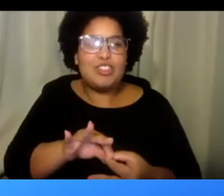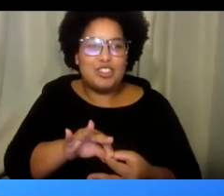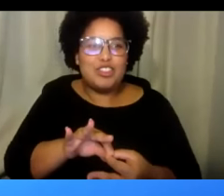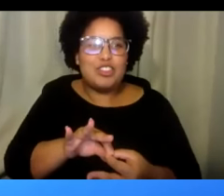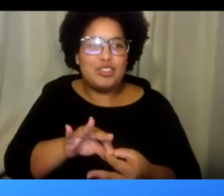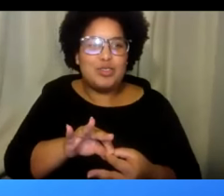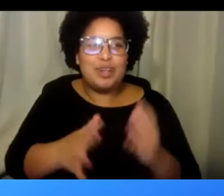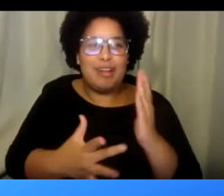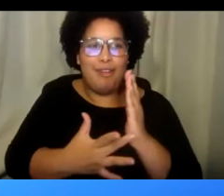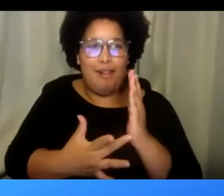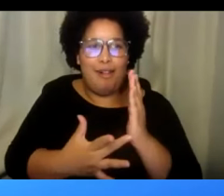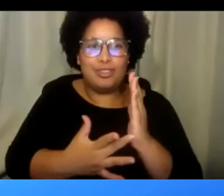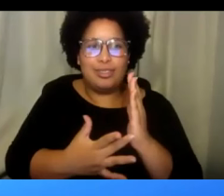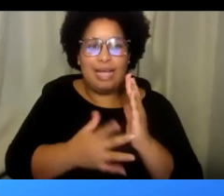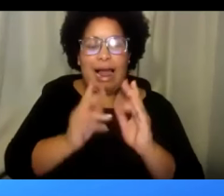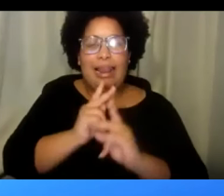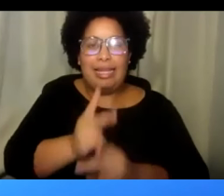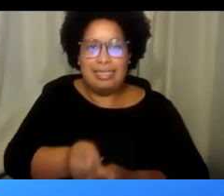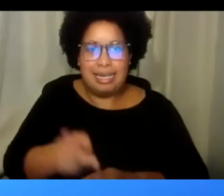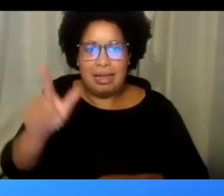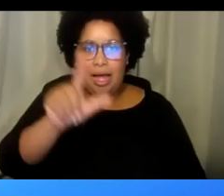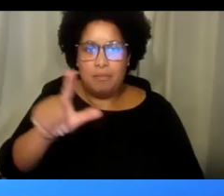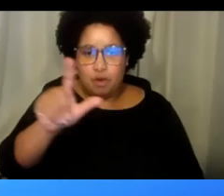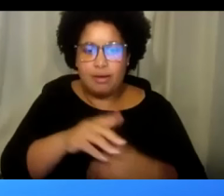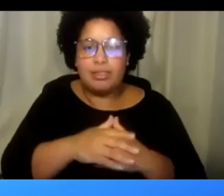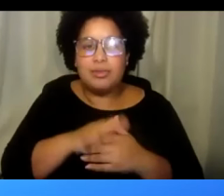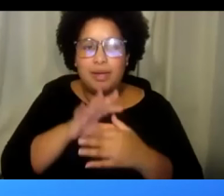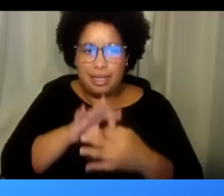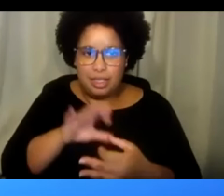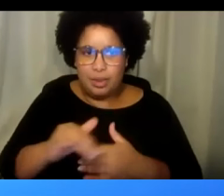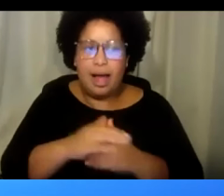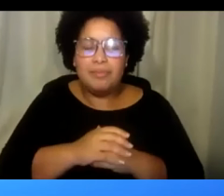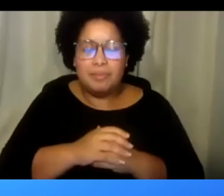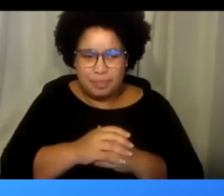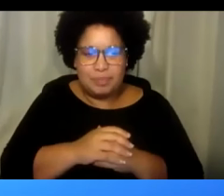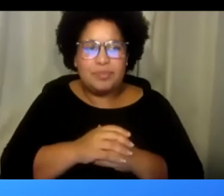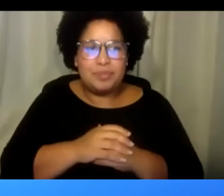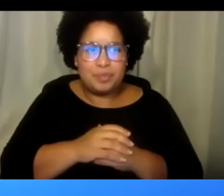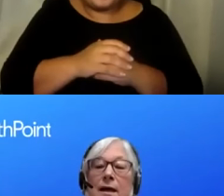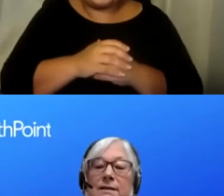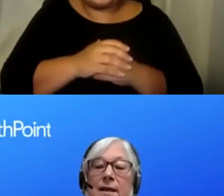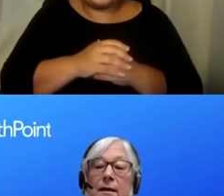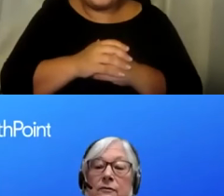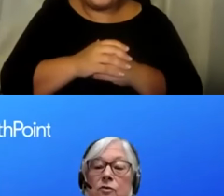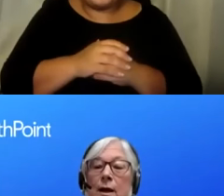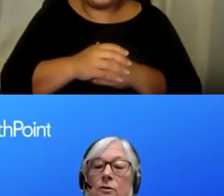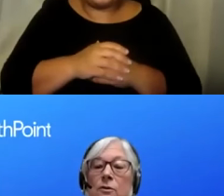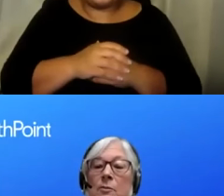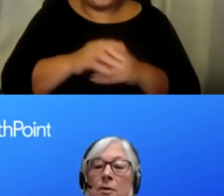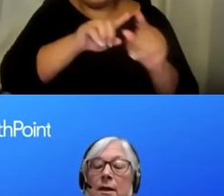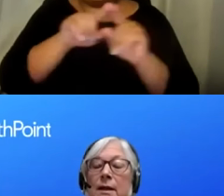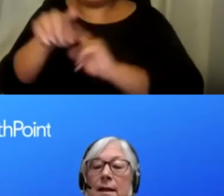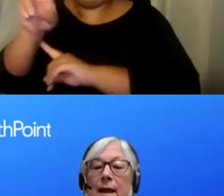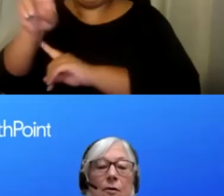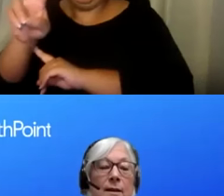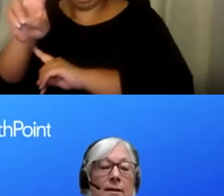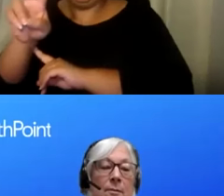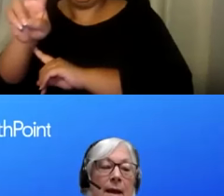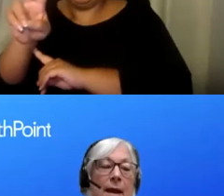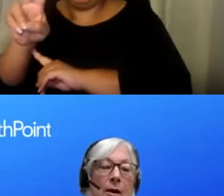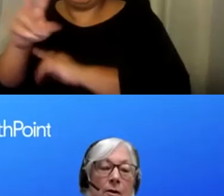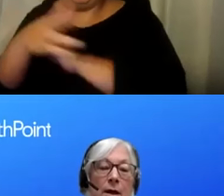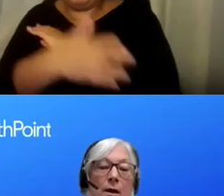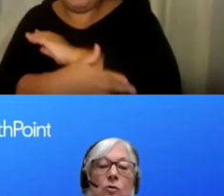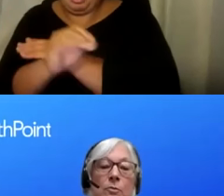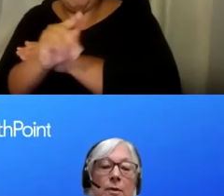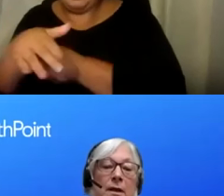today. It's my pleasure to introduce you to our next speaker, Maureen DeCoste, Executive Director, Ability Now in the